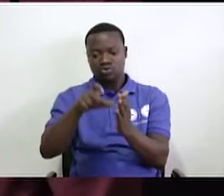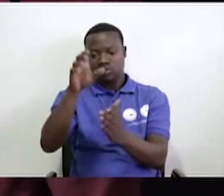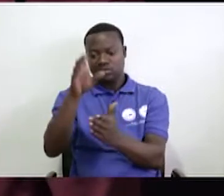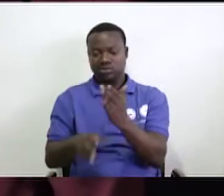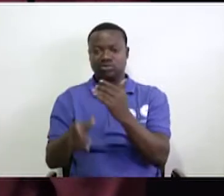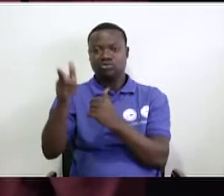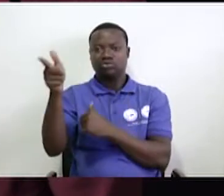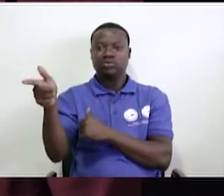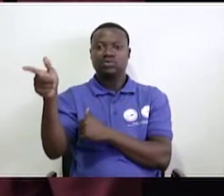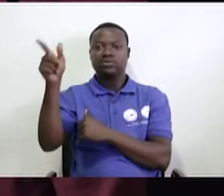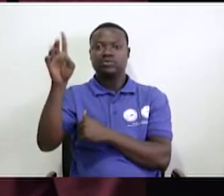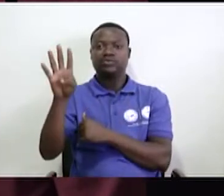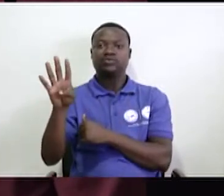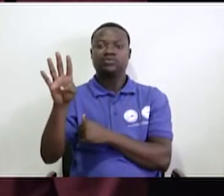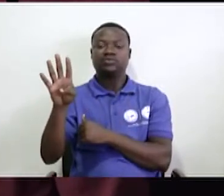24,